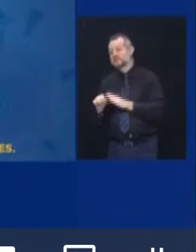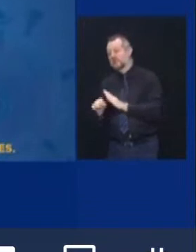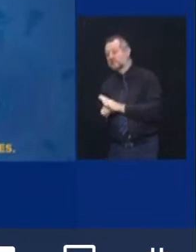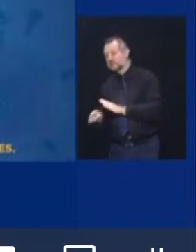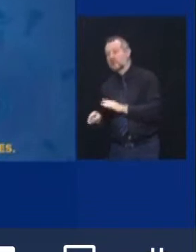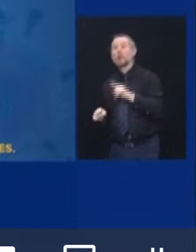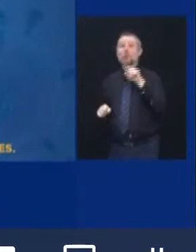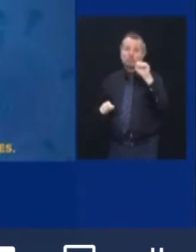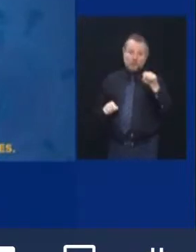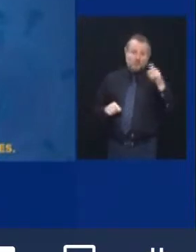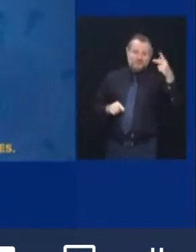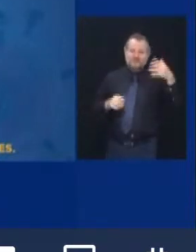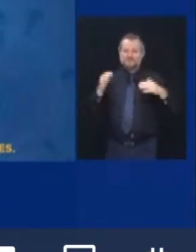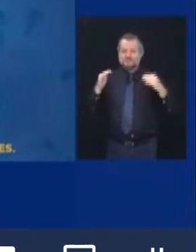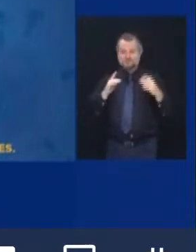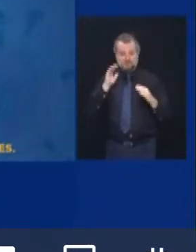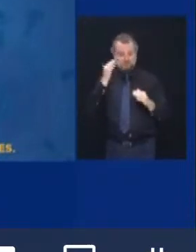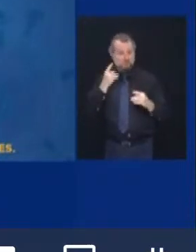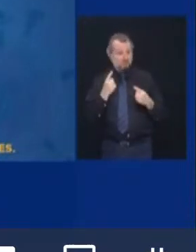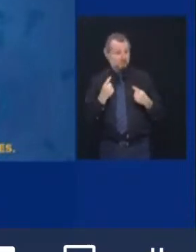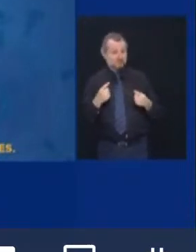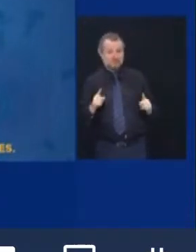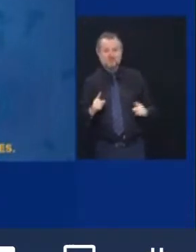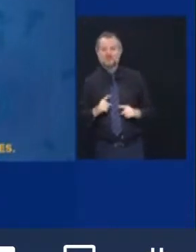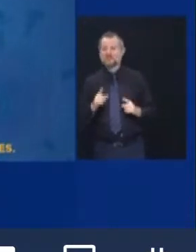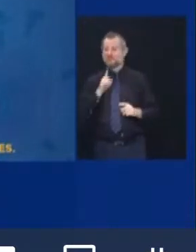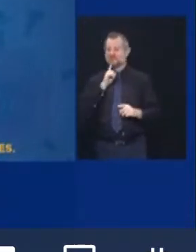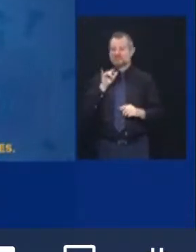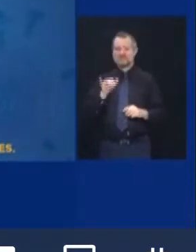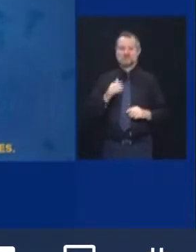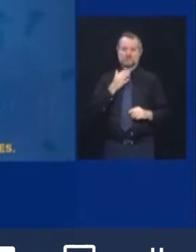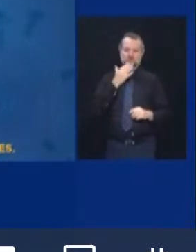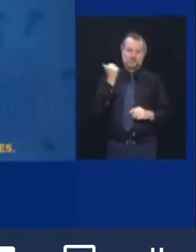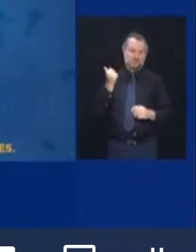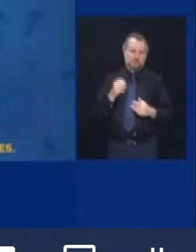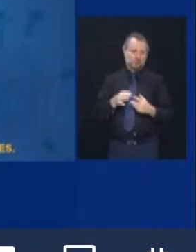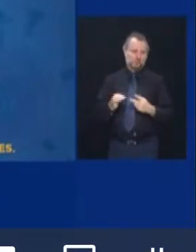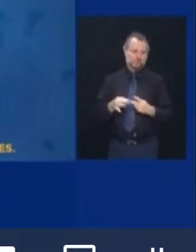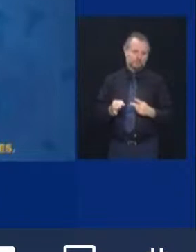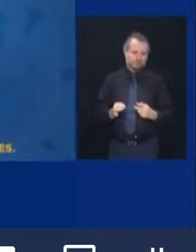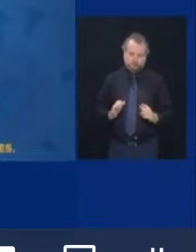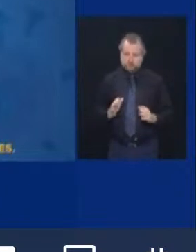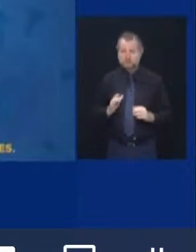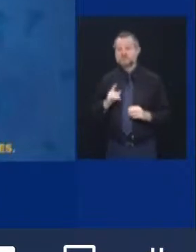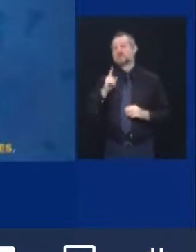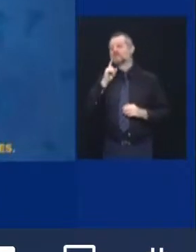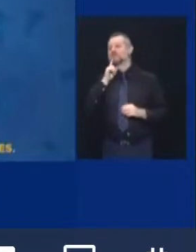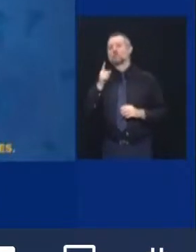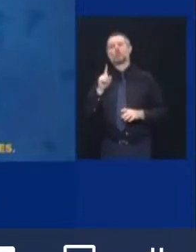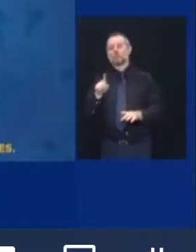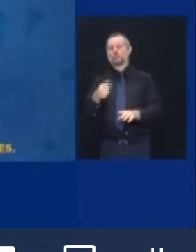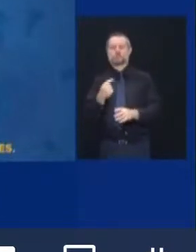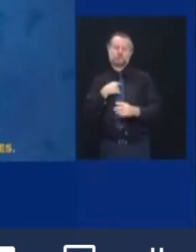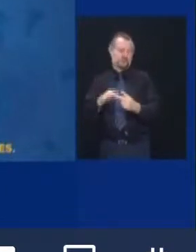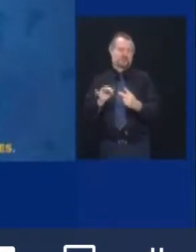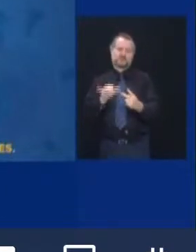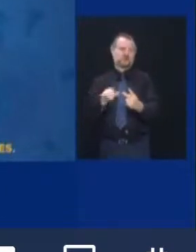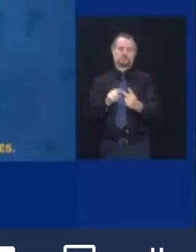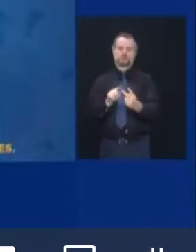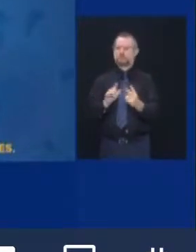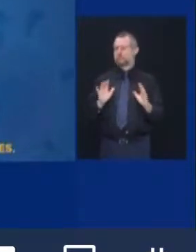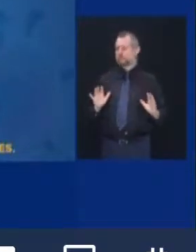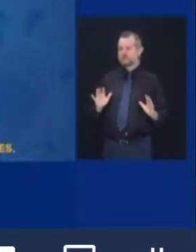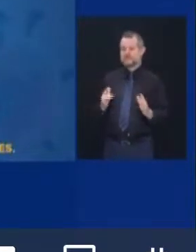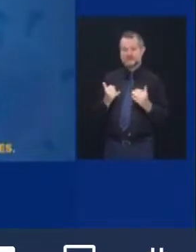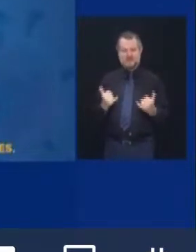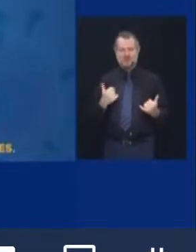That worked fine, and frankly, it was our only option because we didn't have any more sophistication than that. We now have more